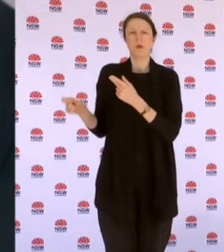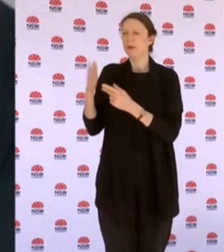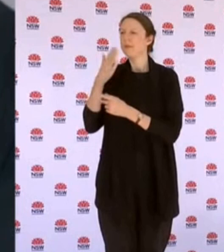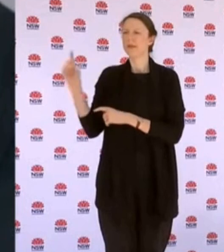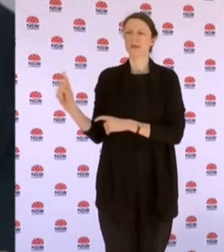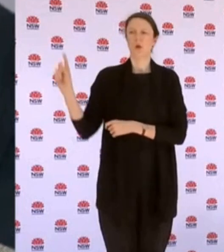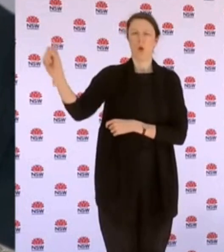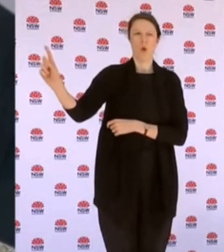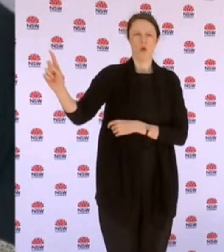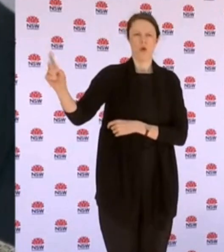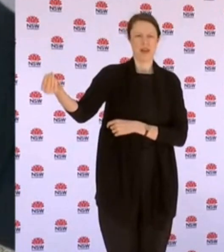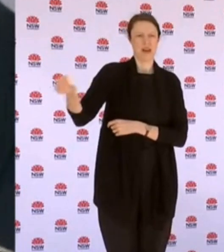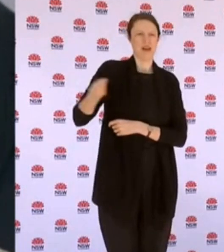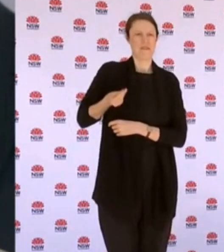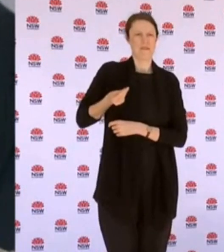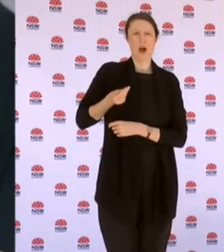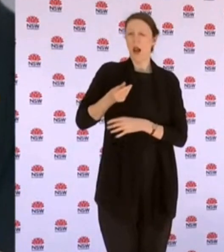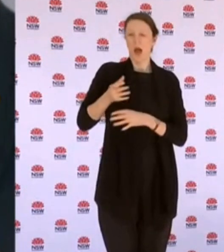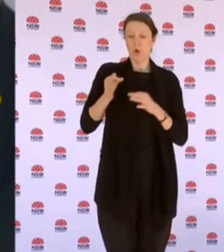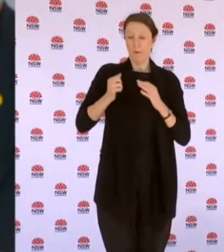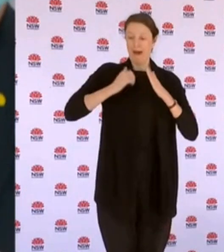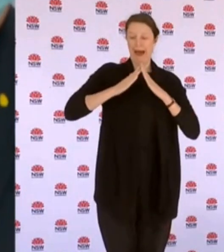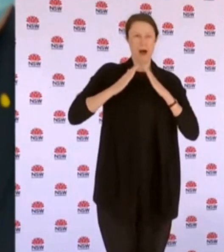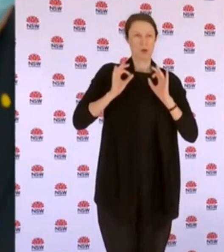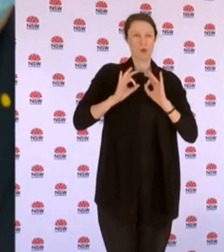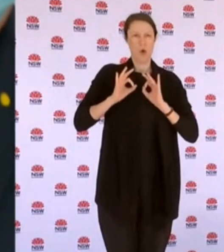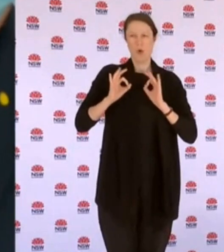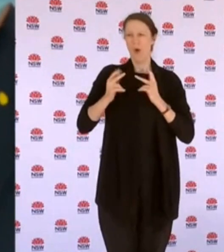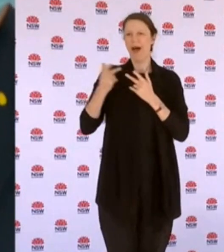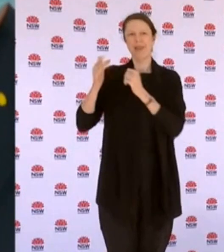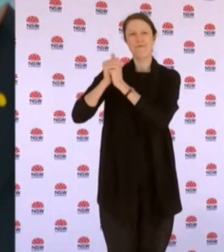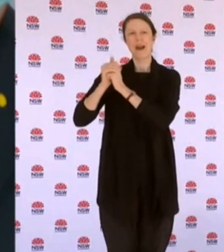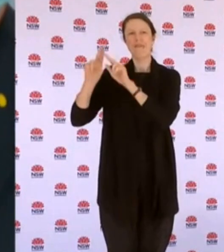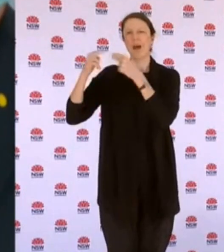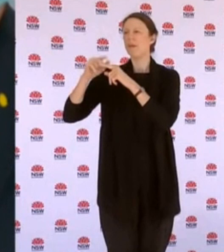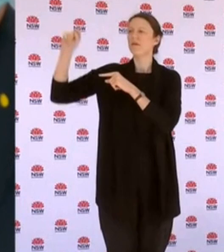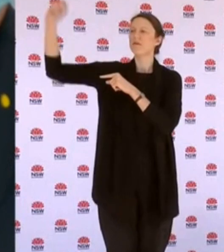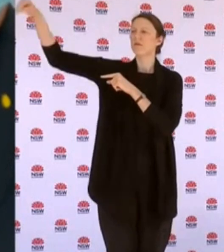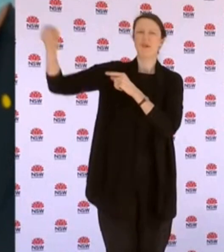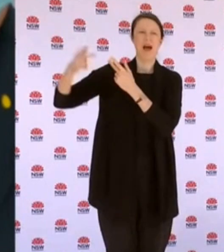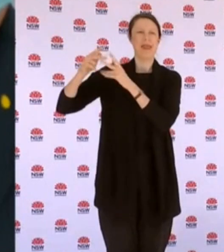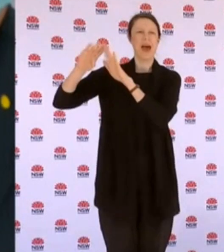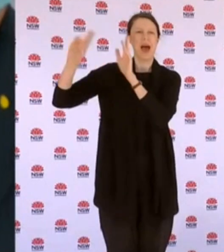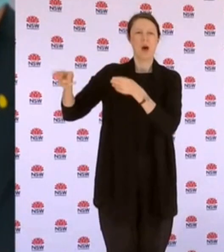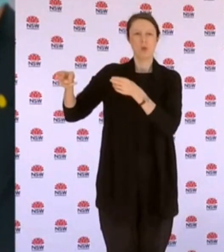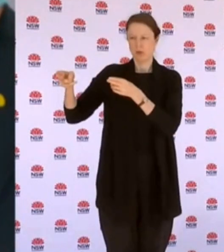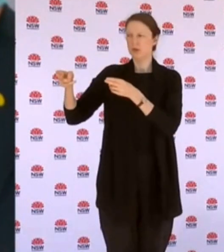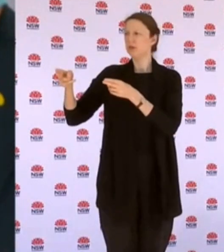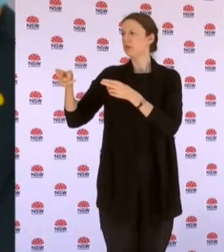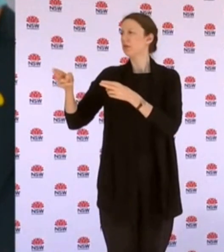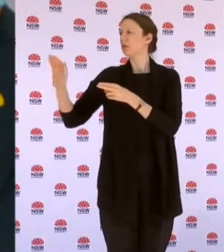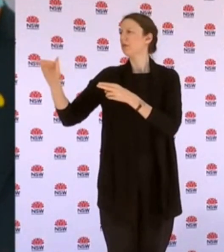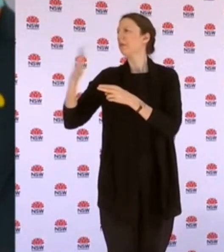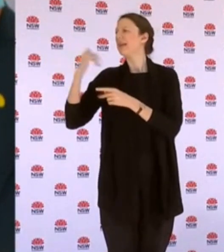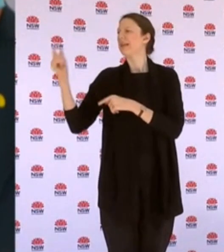a script filled. Get someone from a different household that you've had no contact with to facilitate that, or call the pharmacist and see what arrangements can be